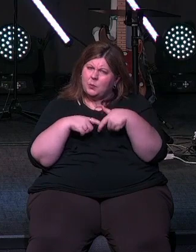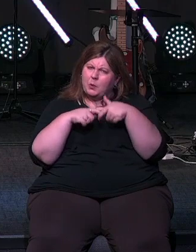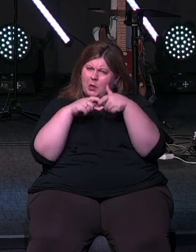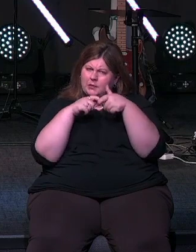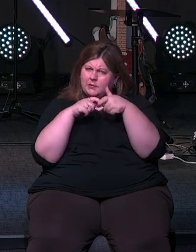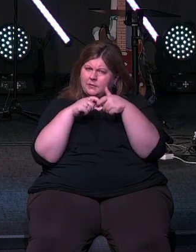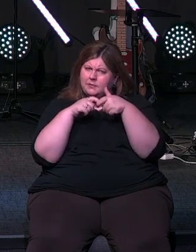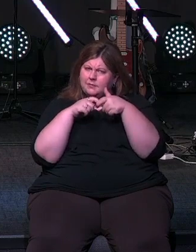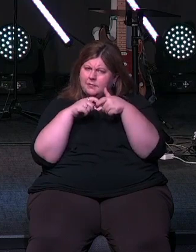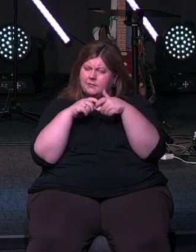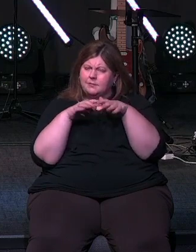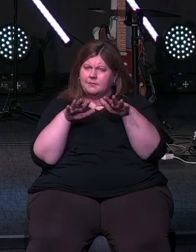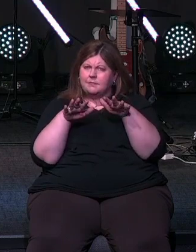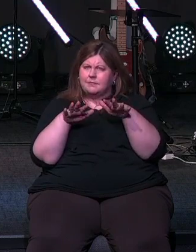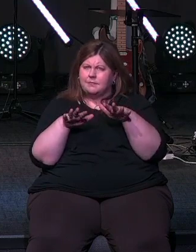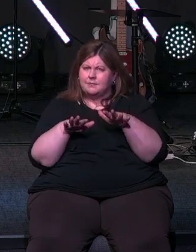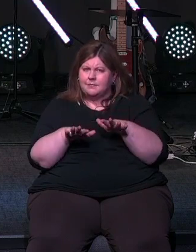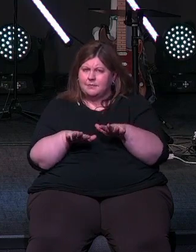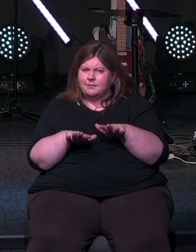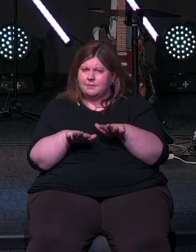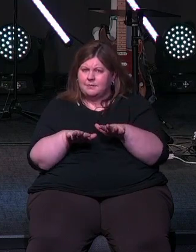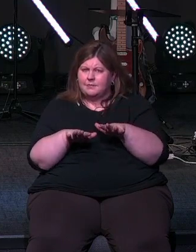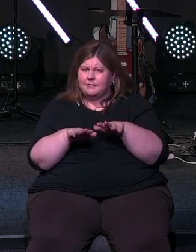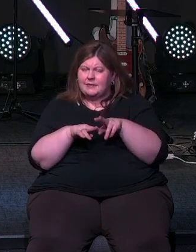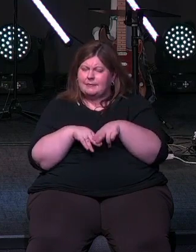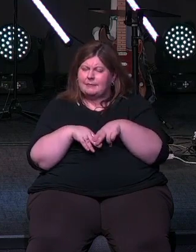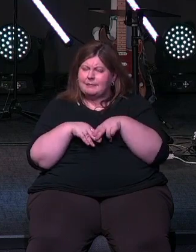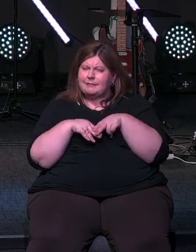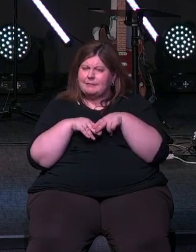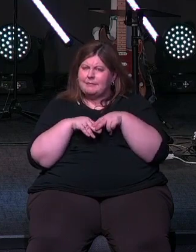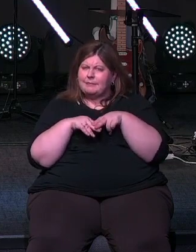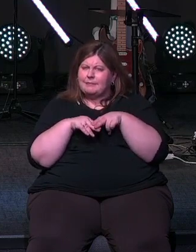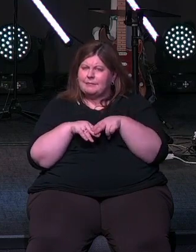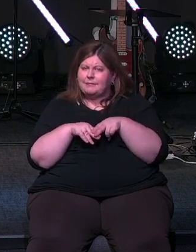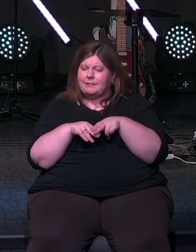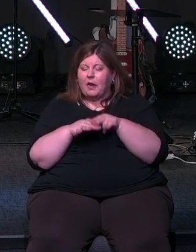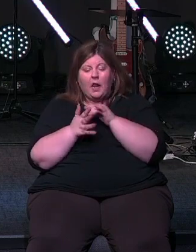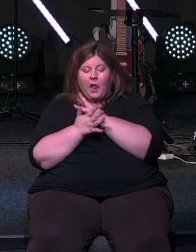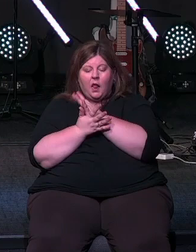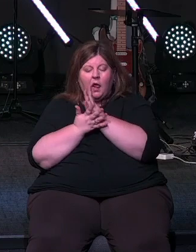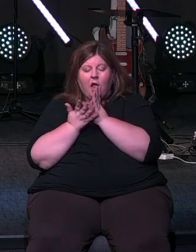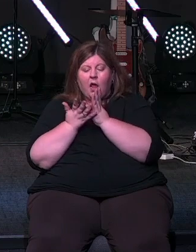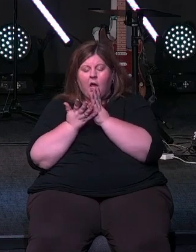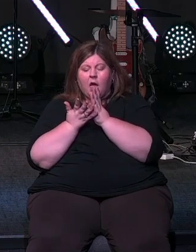How do you need to sit? What do you need to say no to?